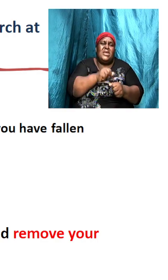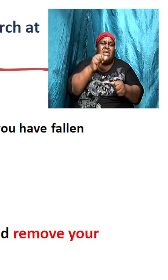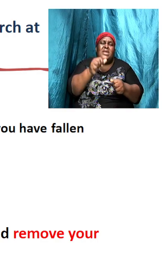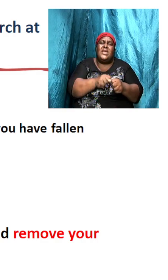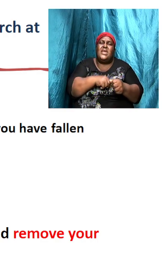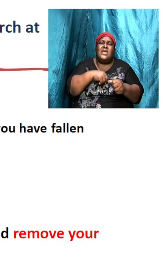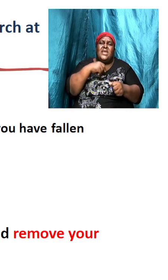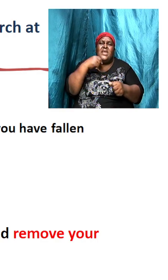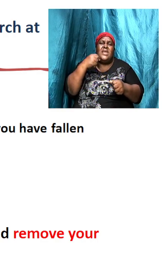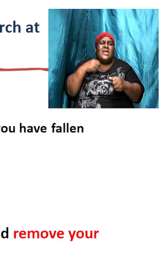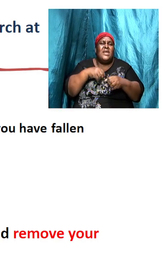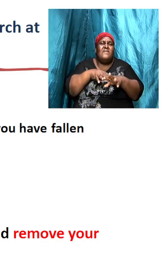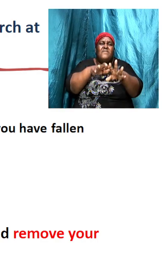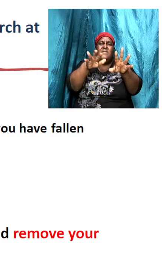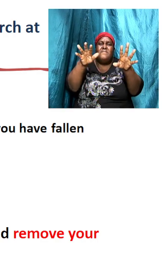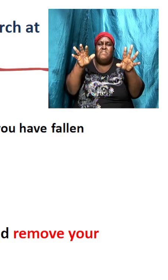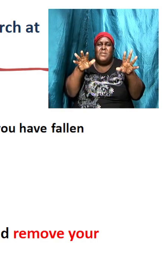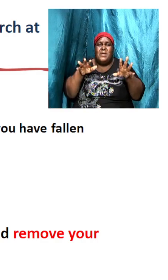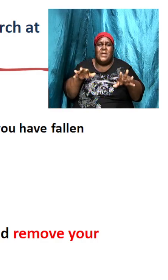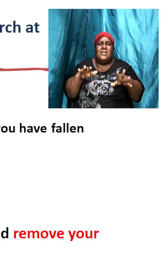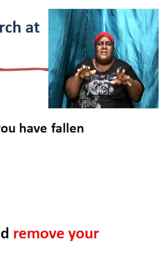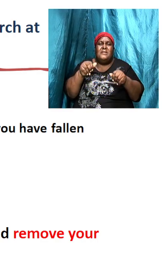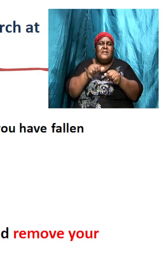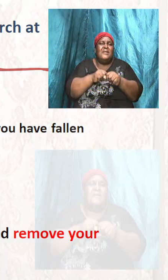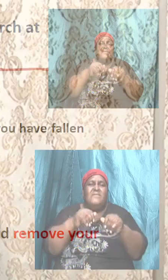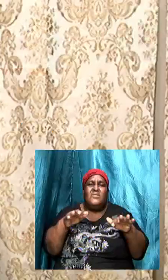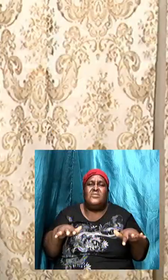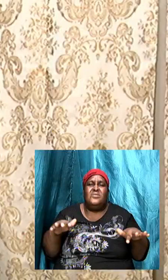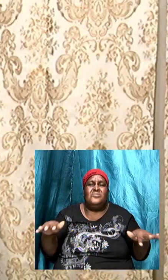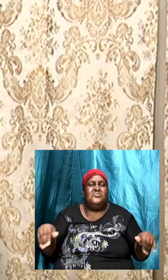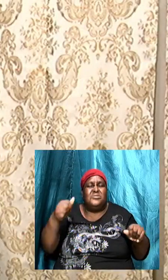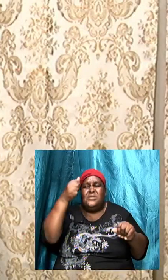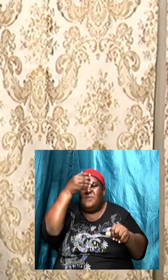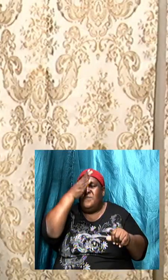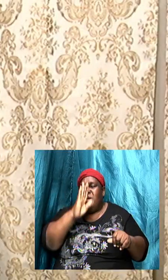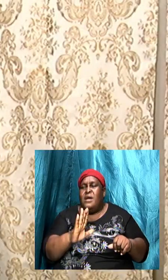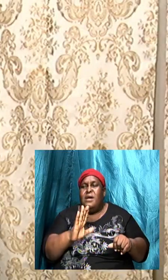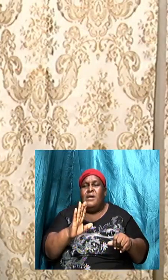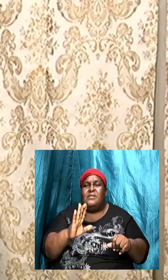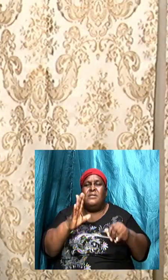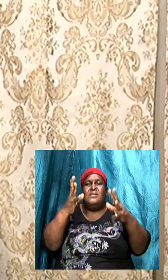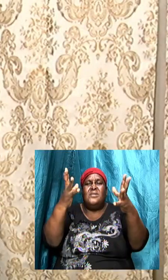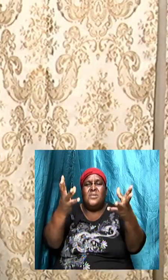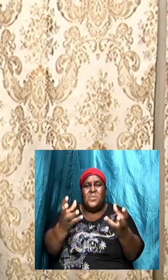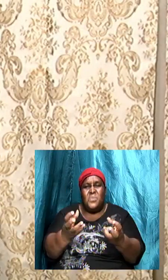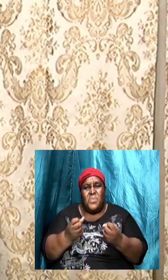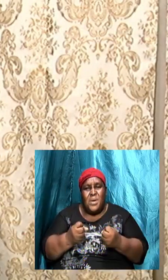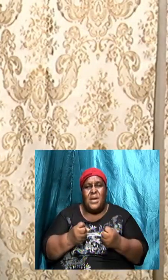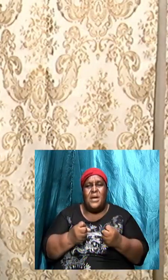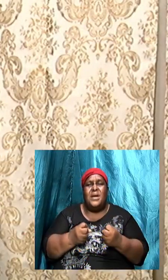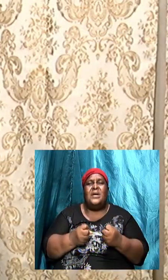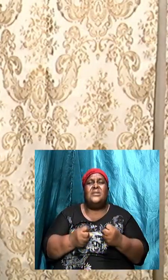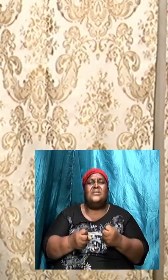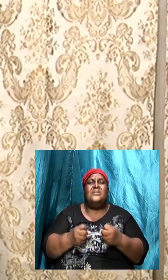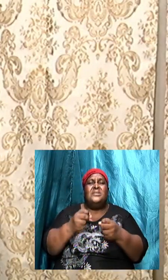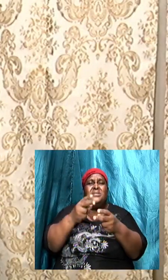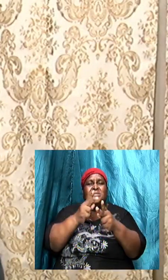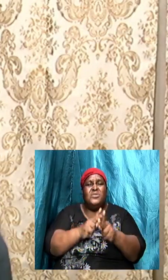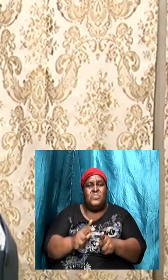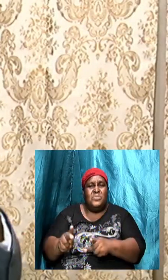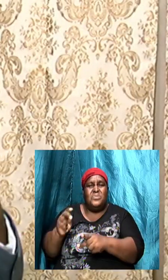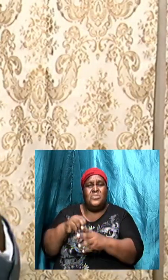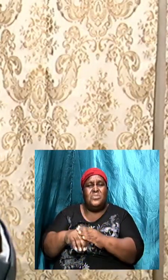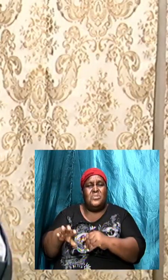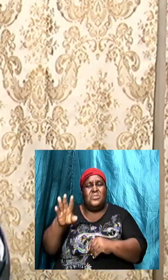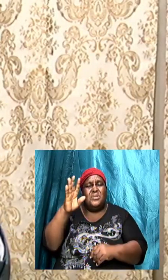every child of God I want to rivet it in our minds we